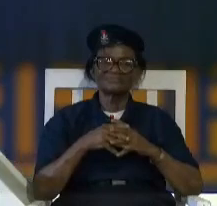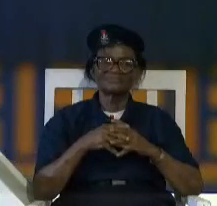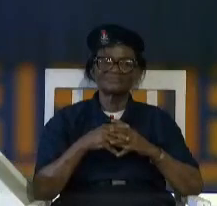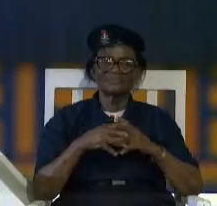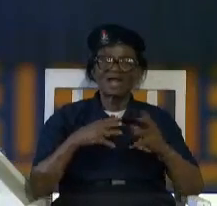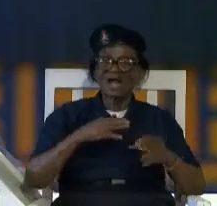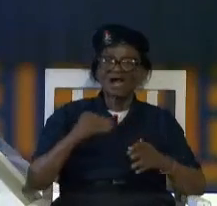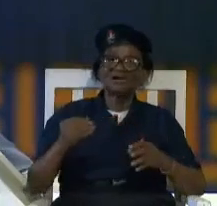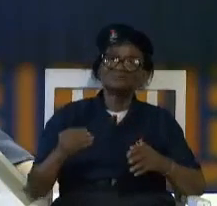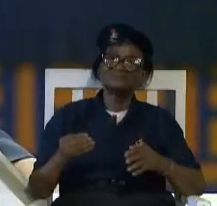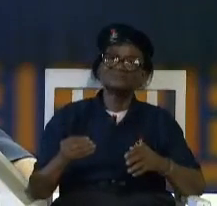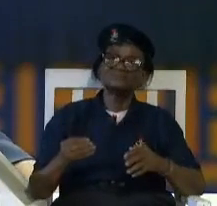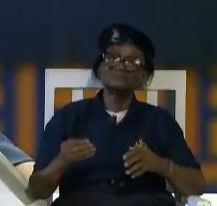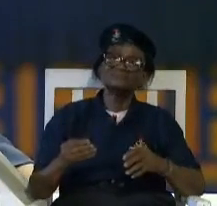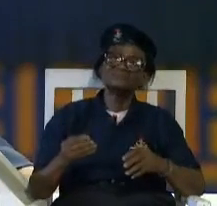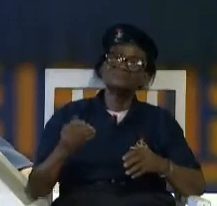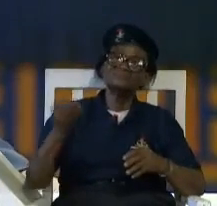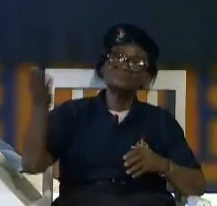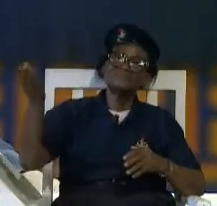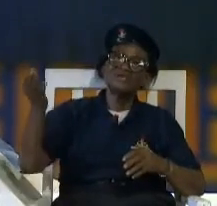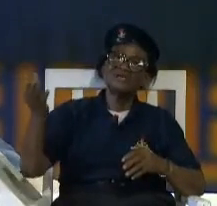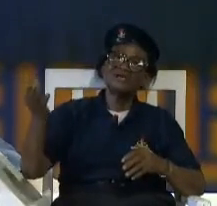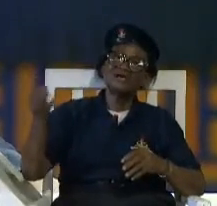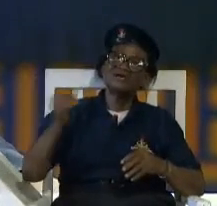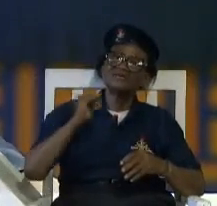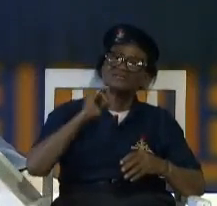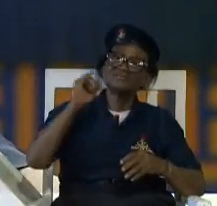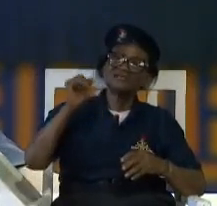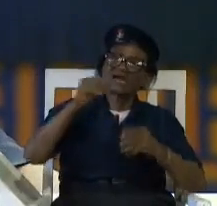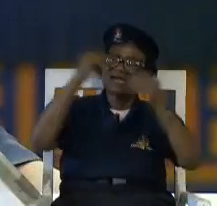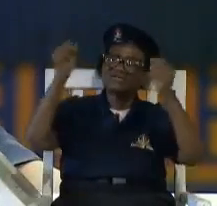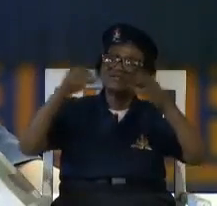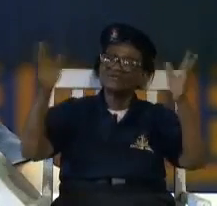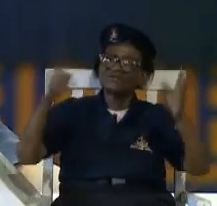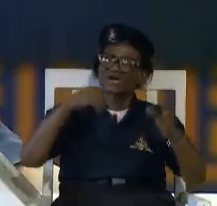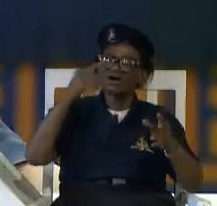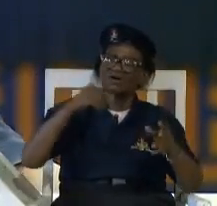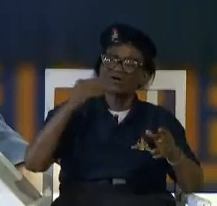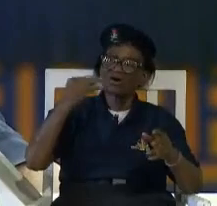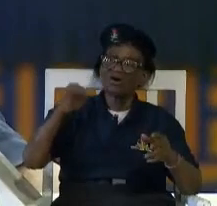And there's the hallelujah of those who are comfortable.